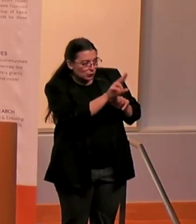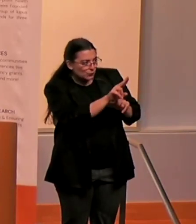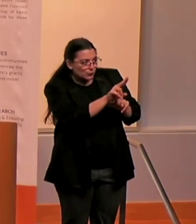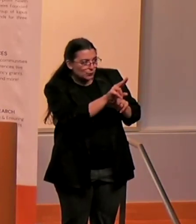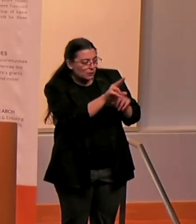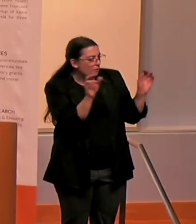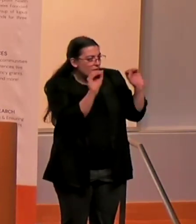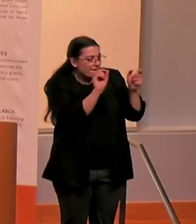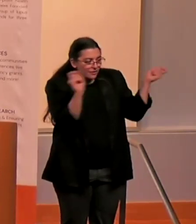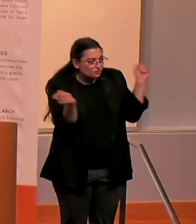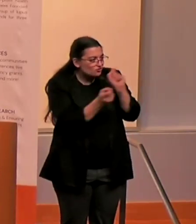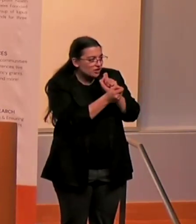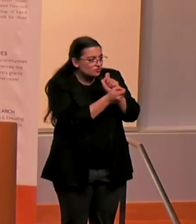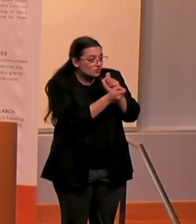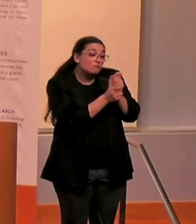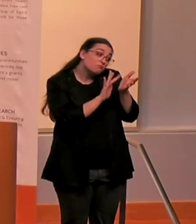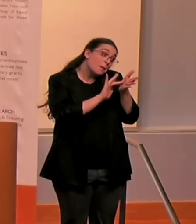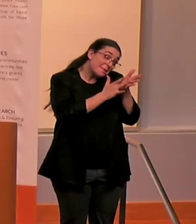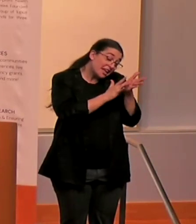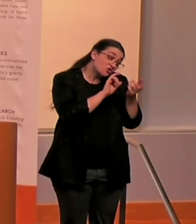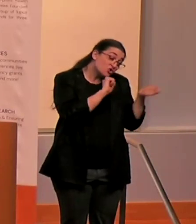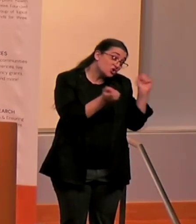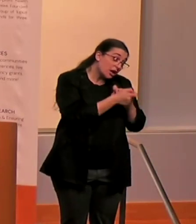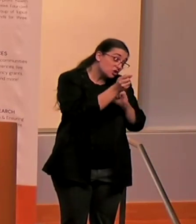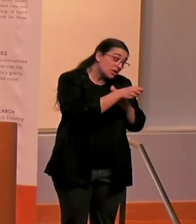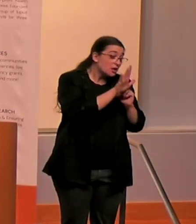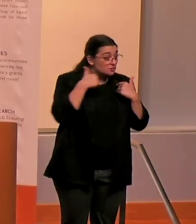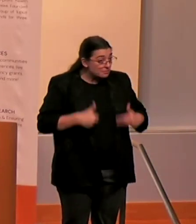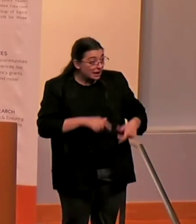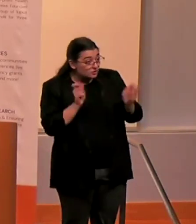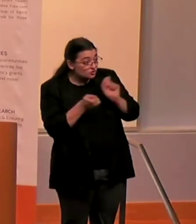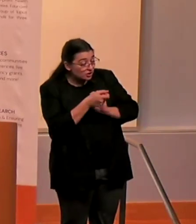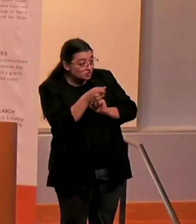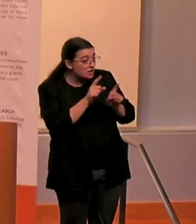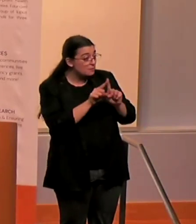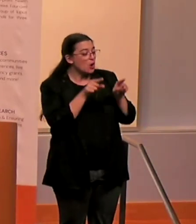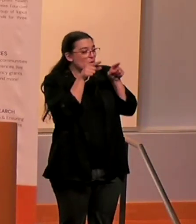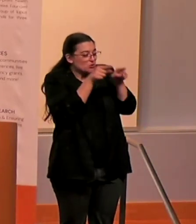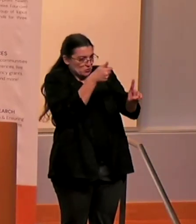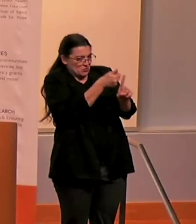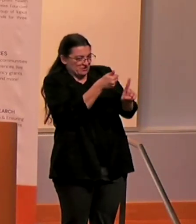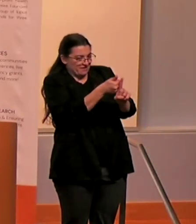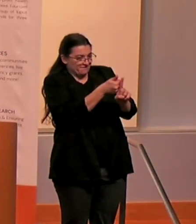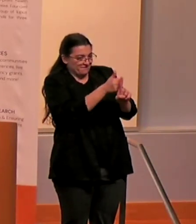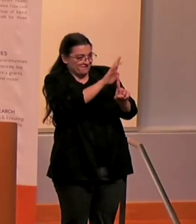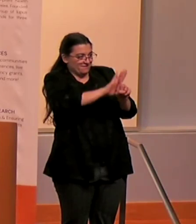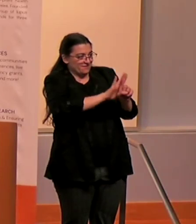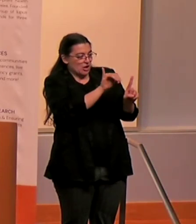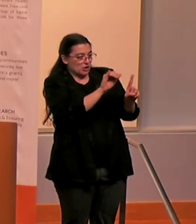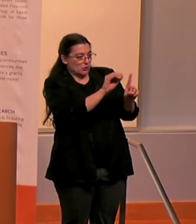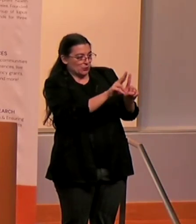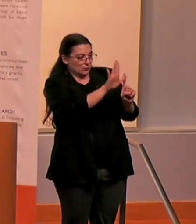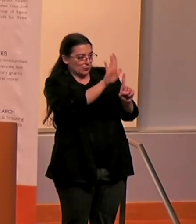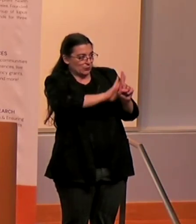has changed. Your limitations may have changed, but you're still you. And I mean, this